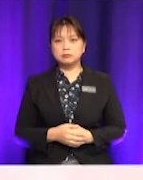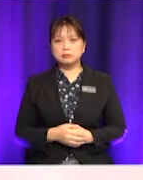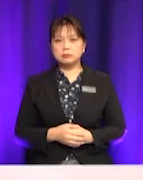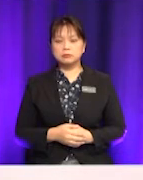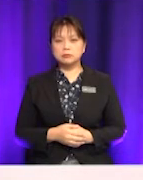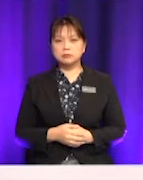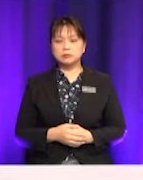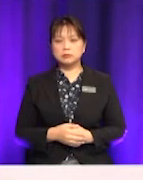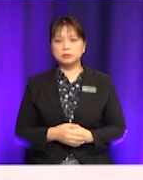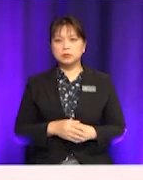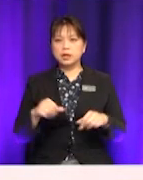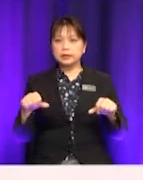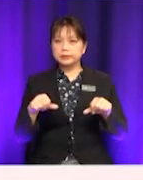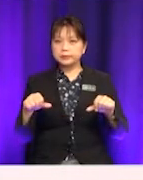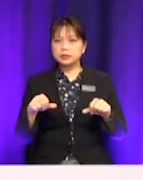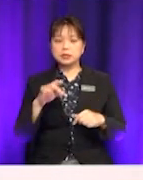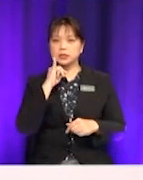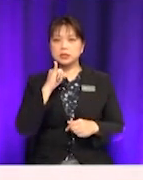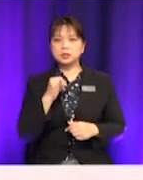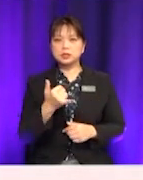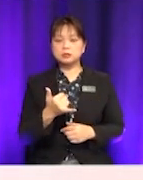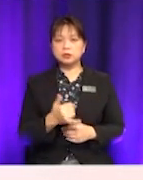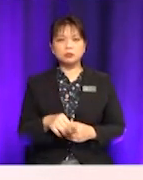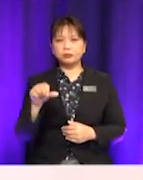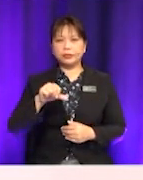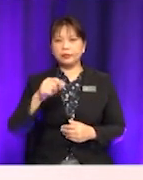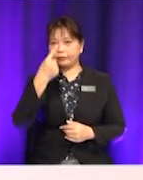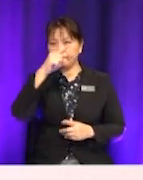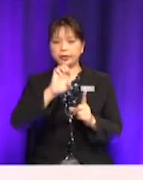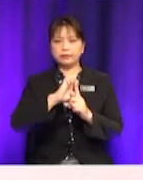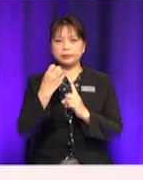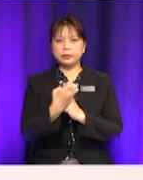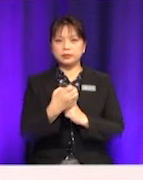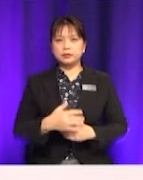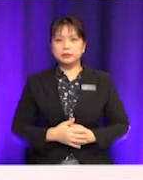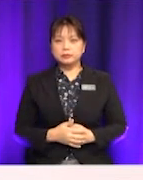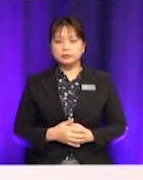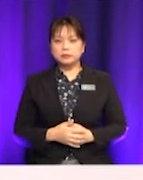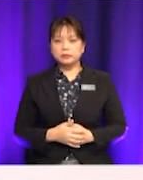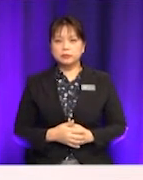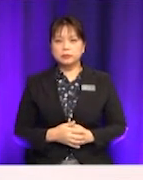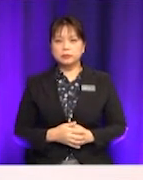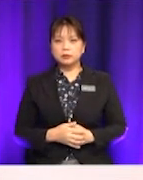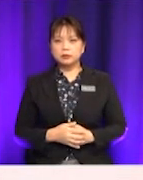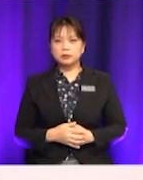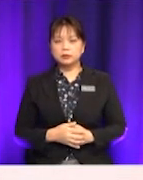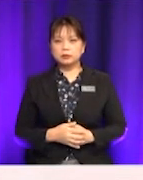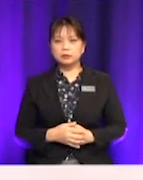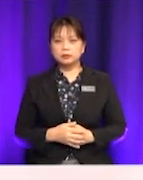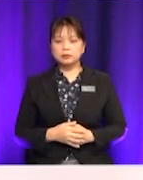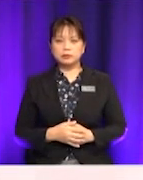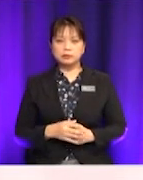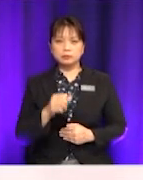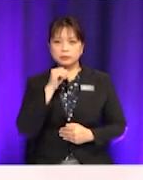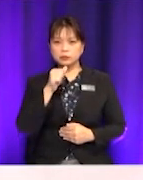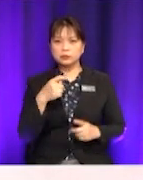is worse for the environment? Well, I think you're trying to trick me here too. So I'm not going to say